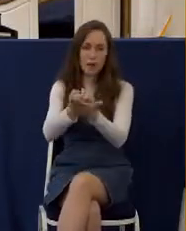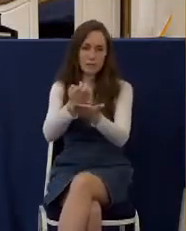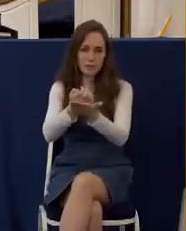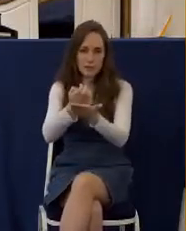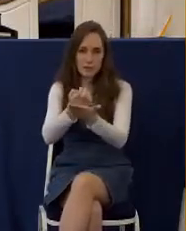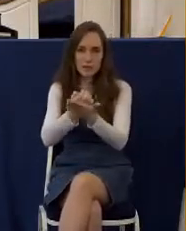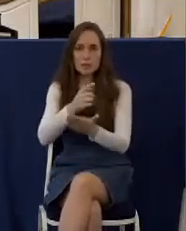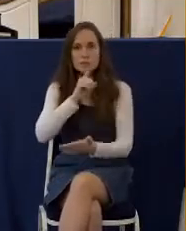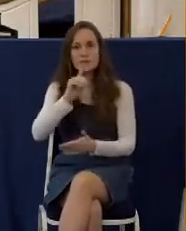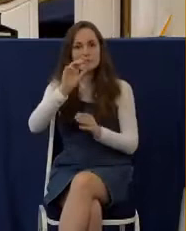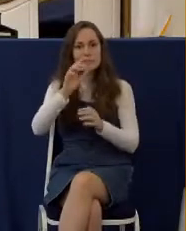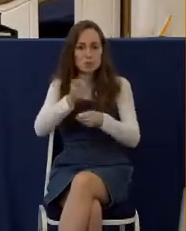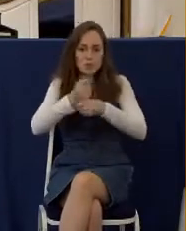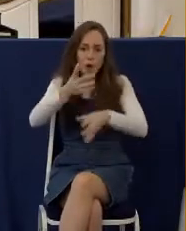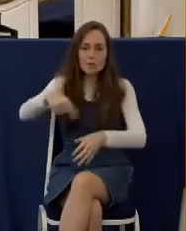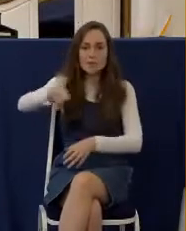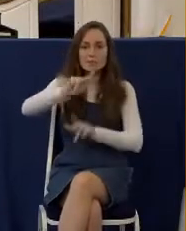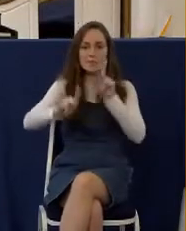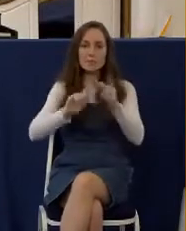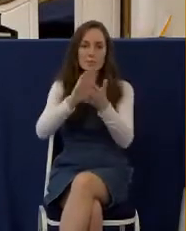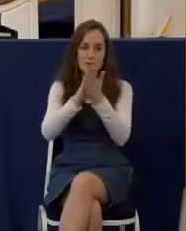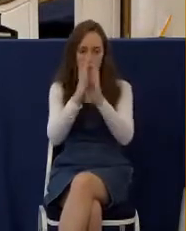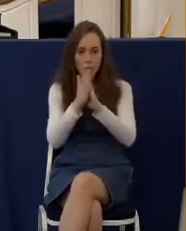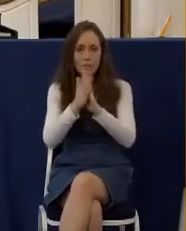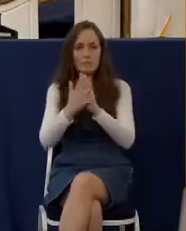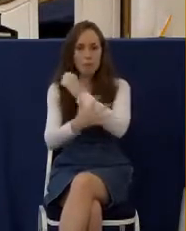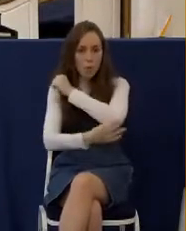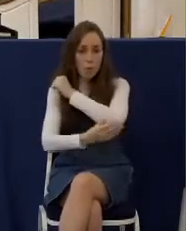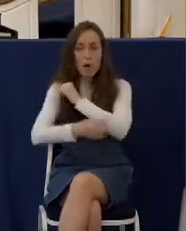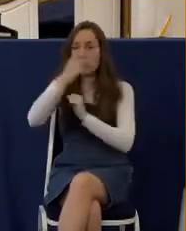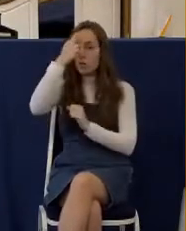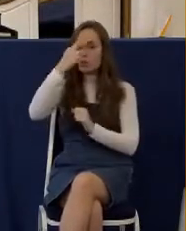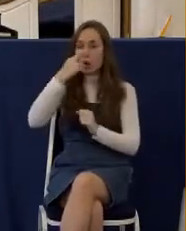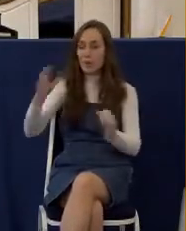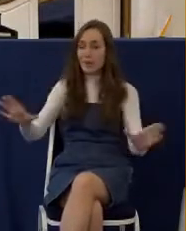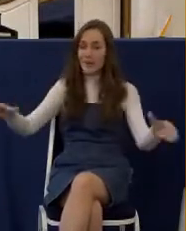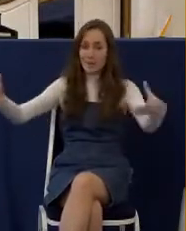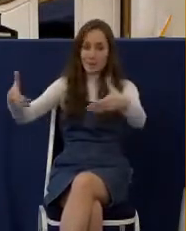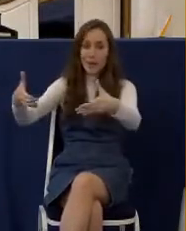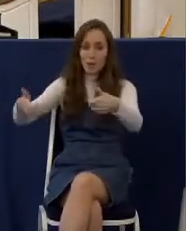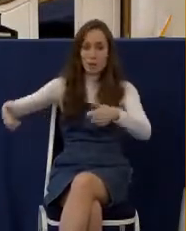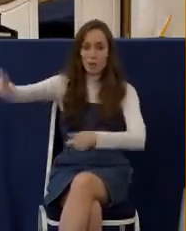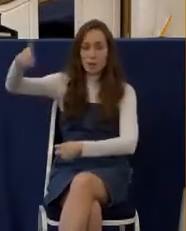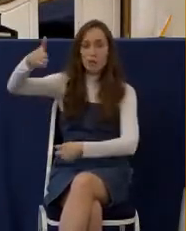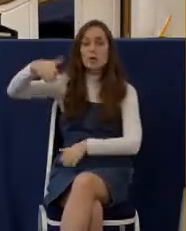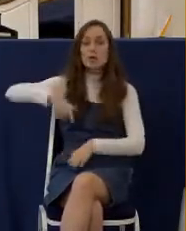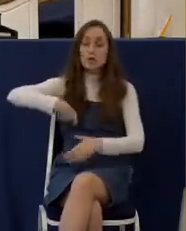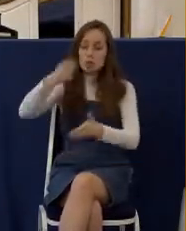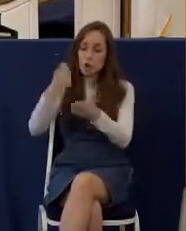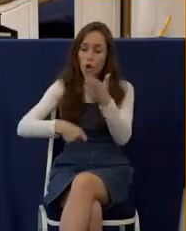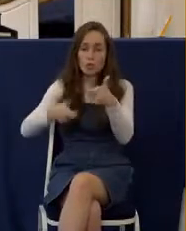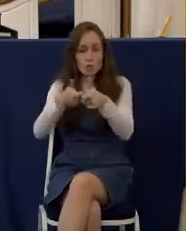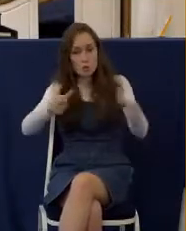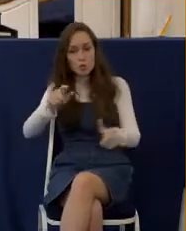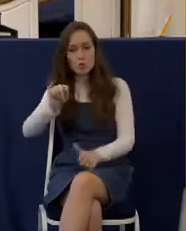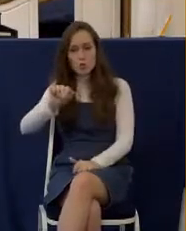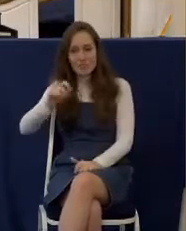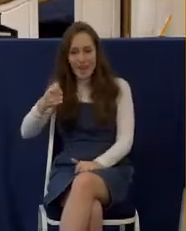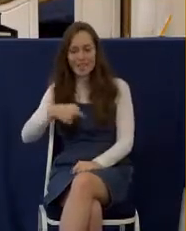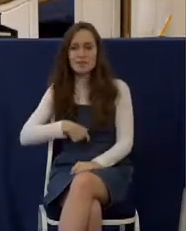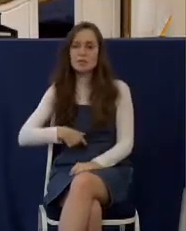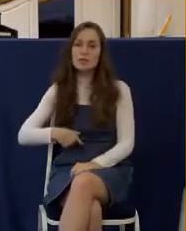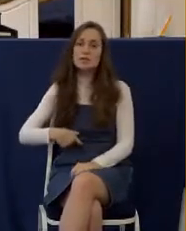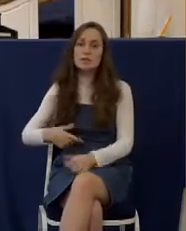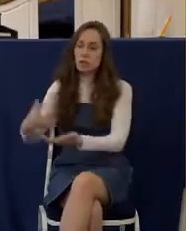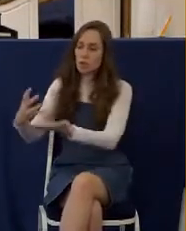causing people to be poor. The Roman Empire was basically charging huge taxes, taking the resources from these conquered